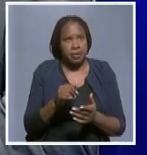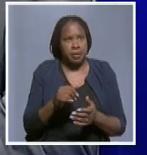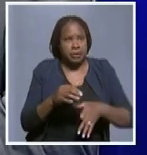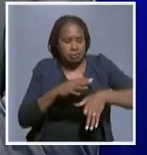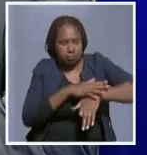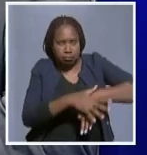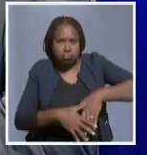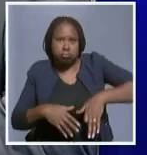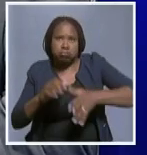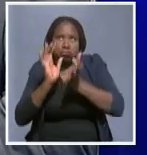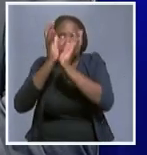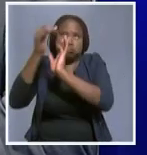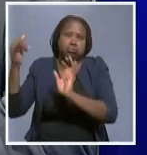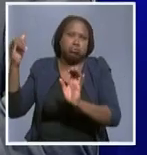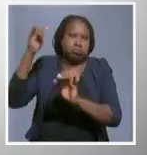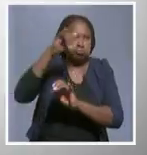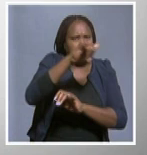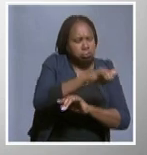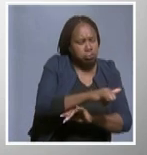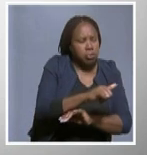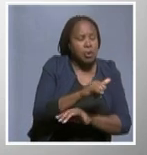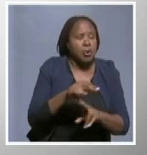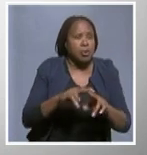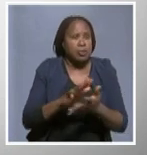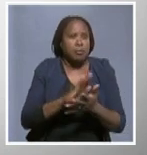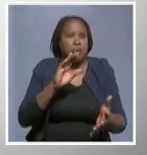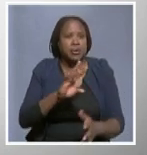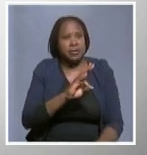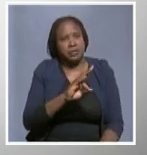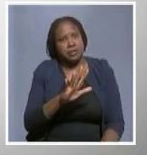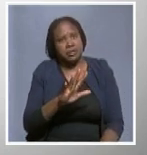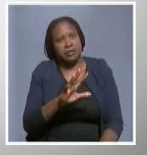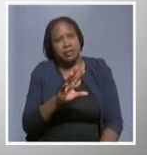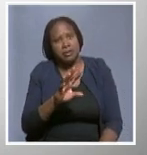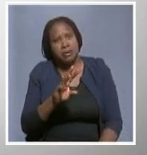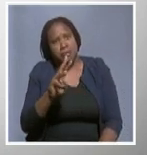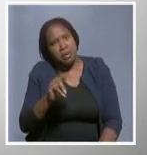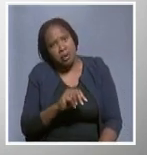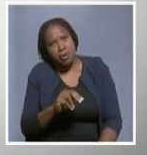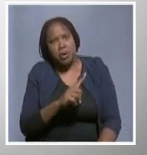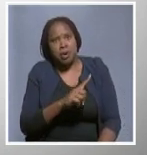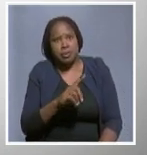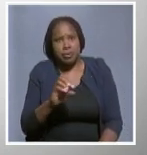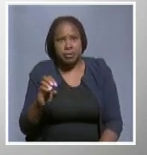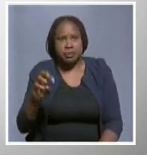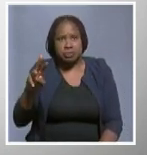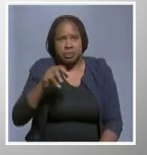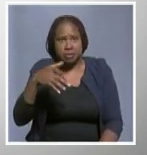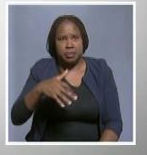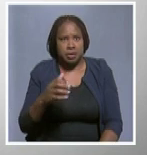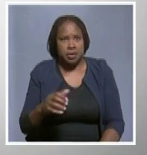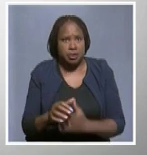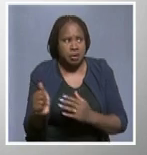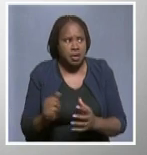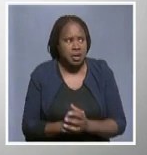like I said earlier, it will cost you about between 75 million and 100 million Namibian dollars. Now, from what the